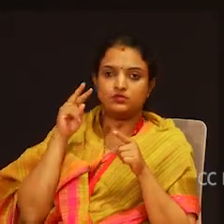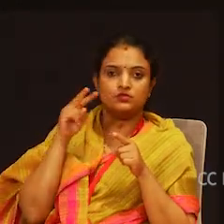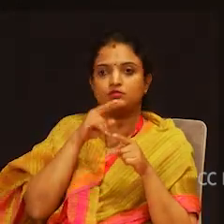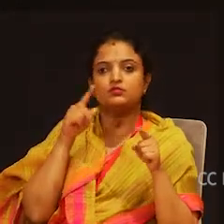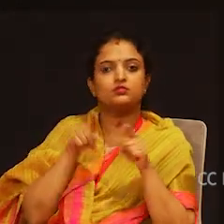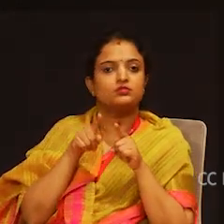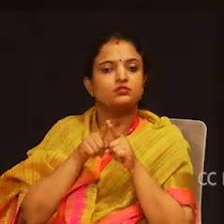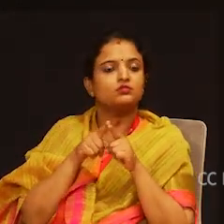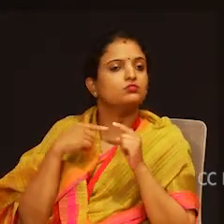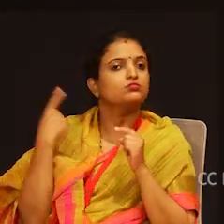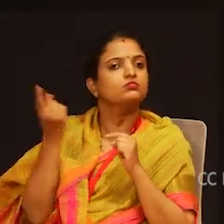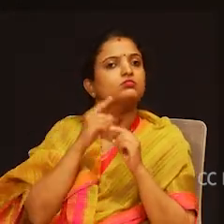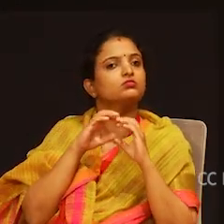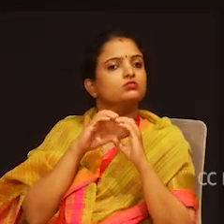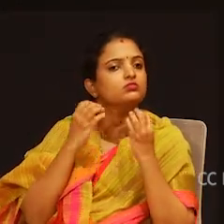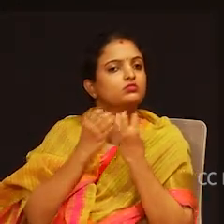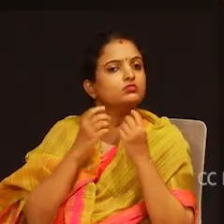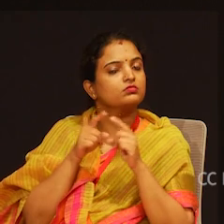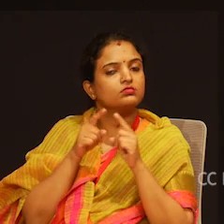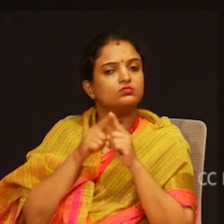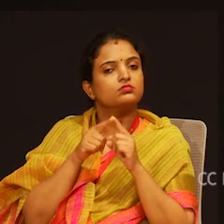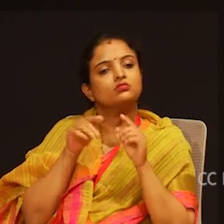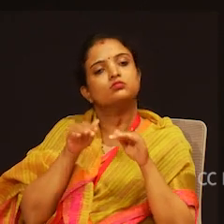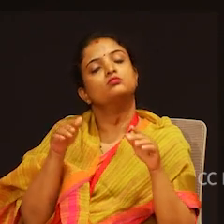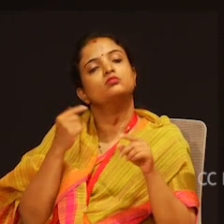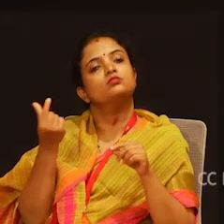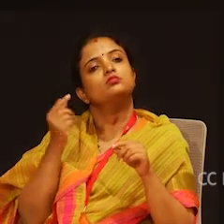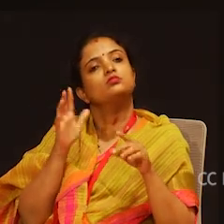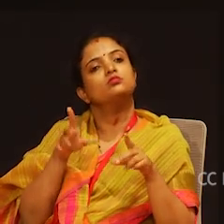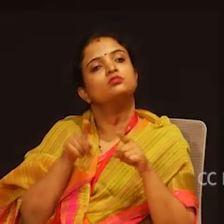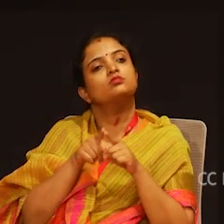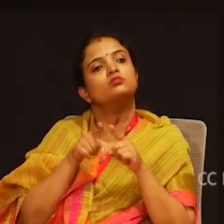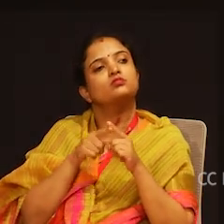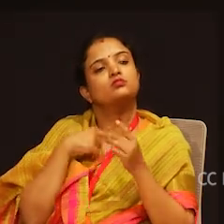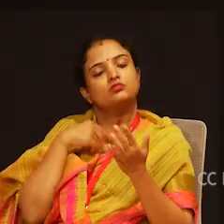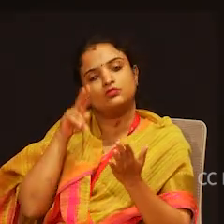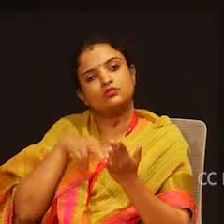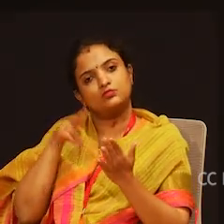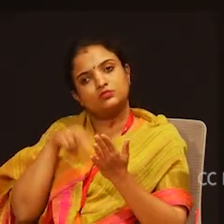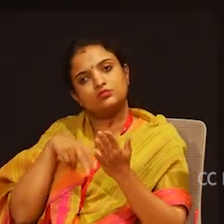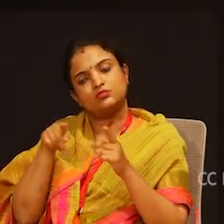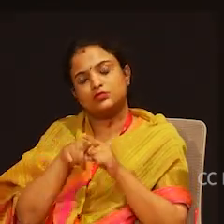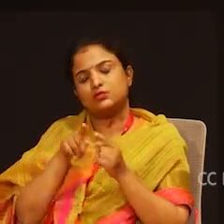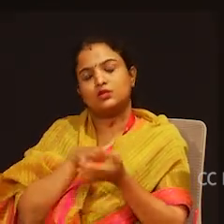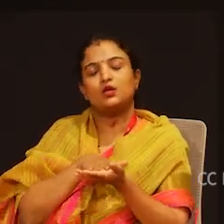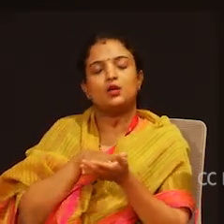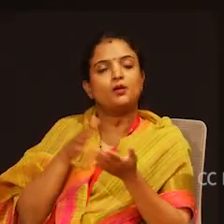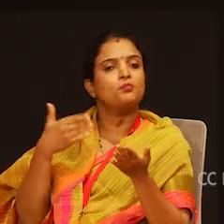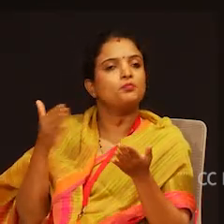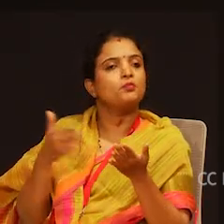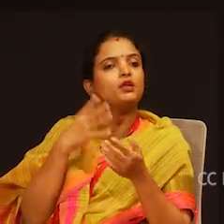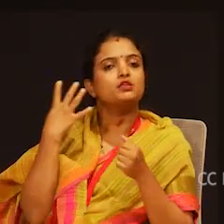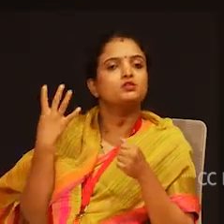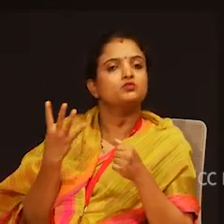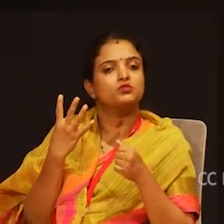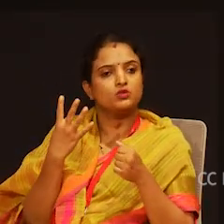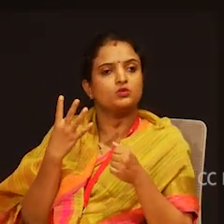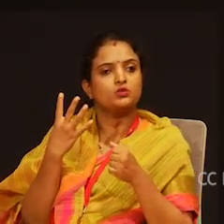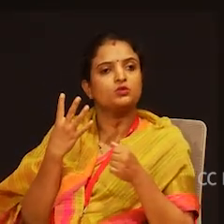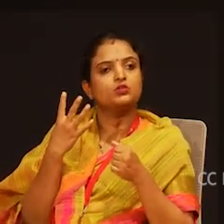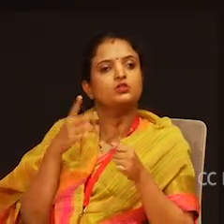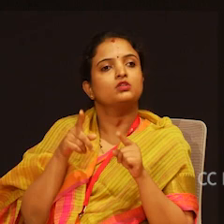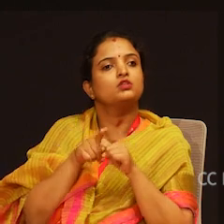every child in the class has reached page 14 and you are still struggling with on page 4. Now, these sort of